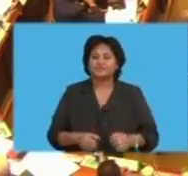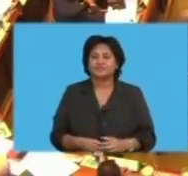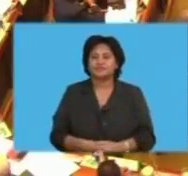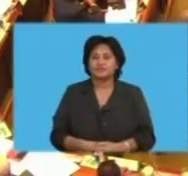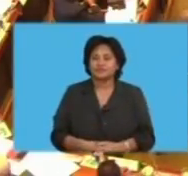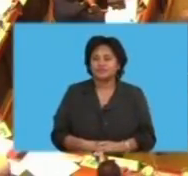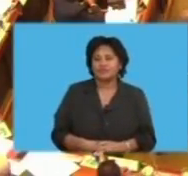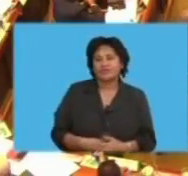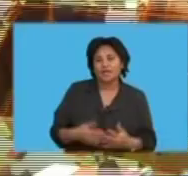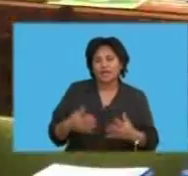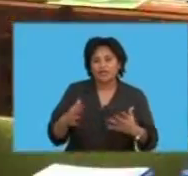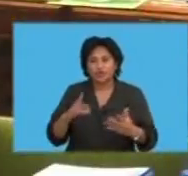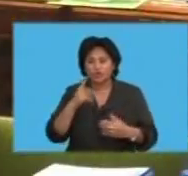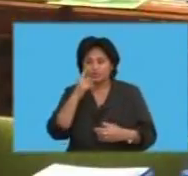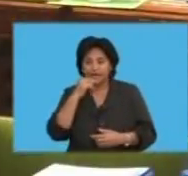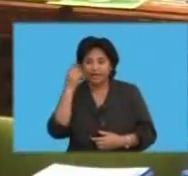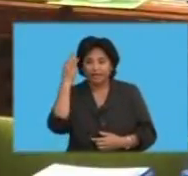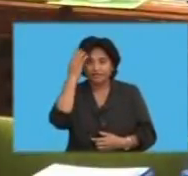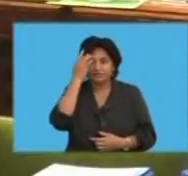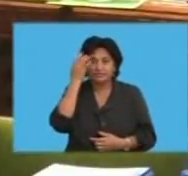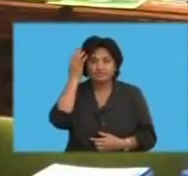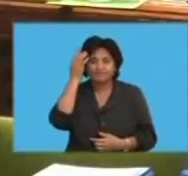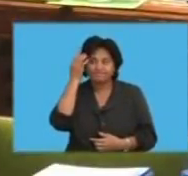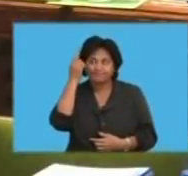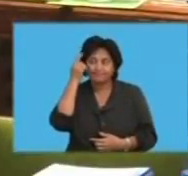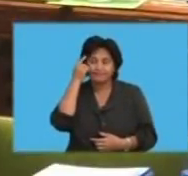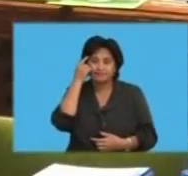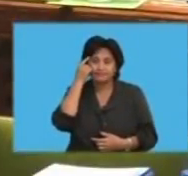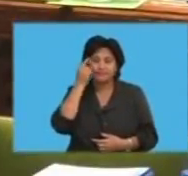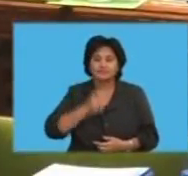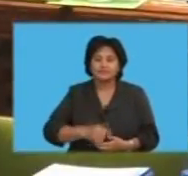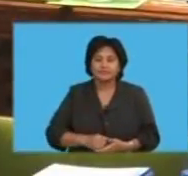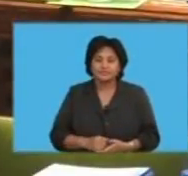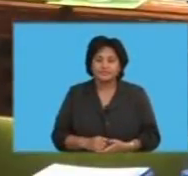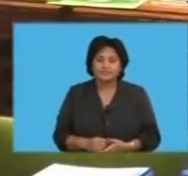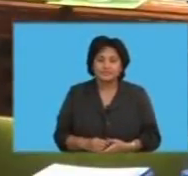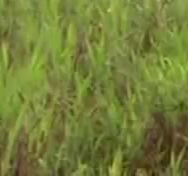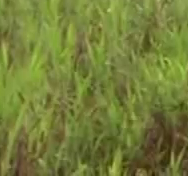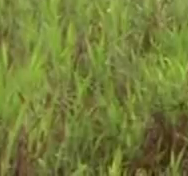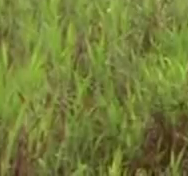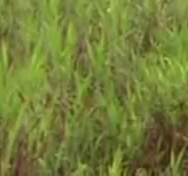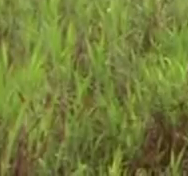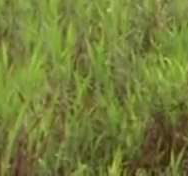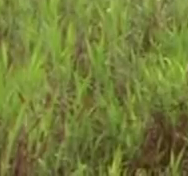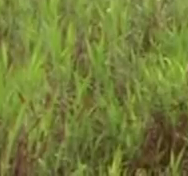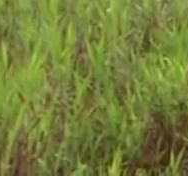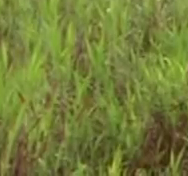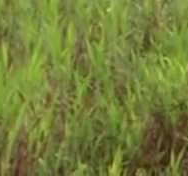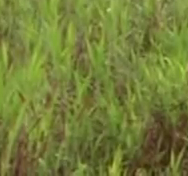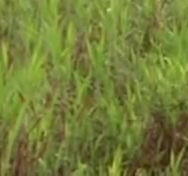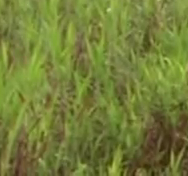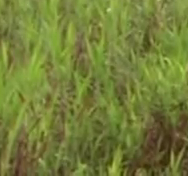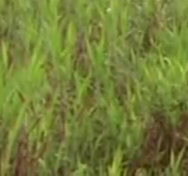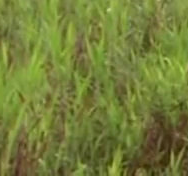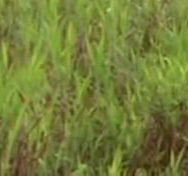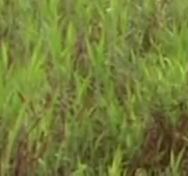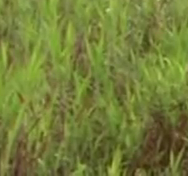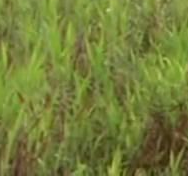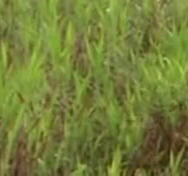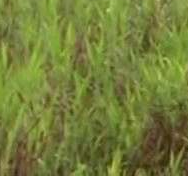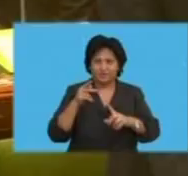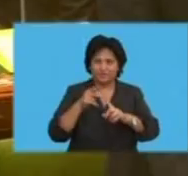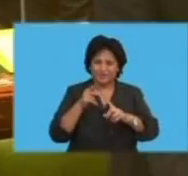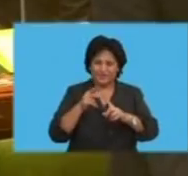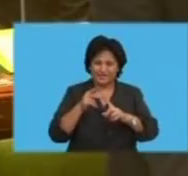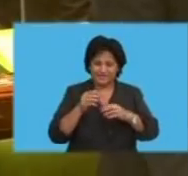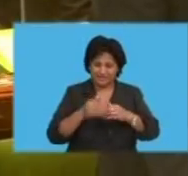Opposition MP Semesa Karavaki says the land should not be converted to state land and should remain a native land.